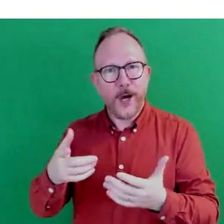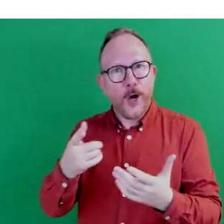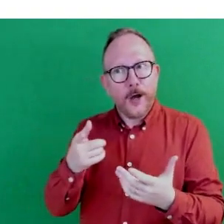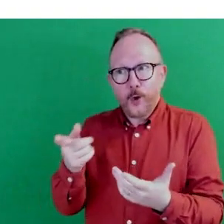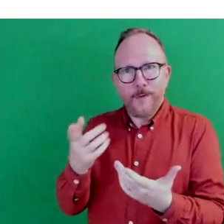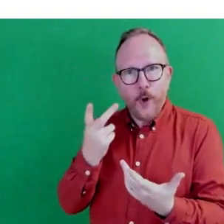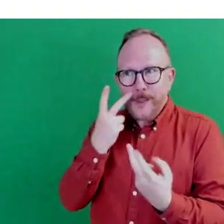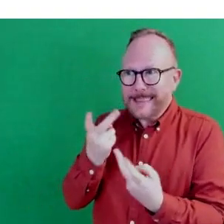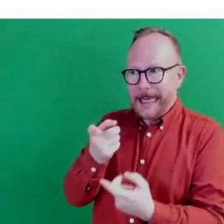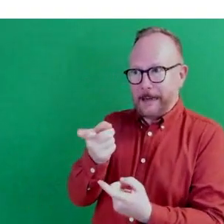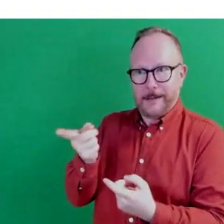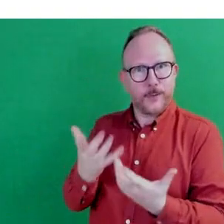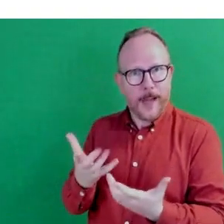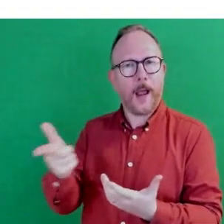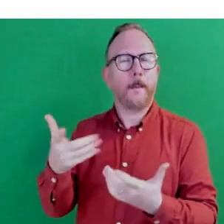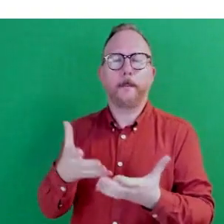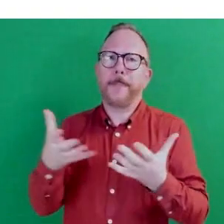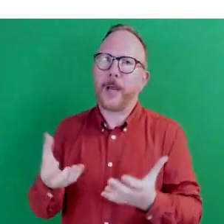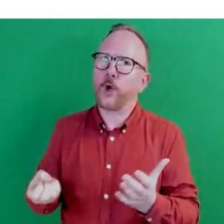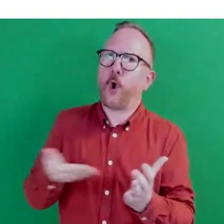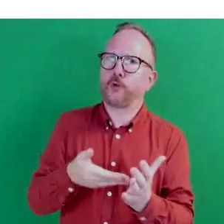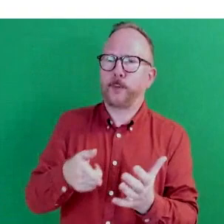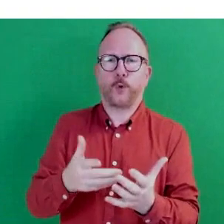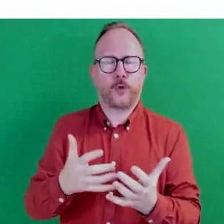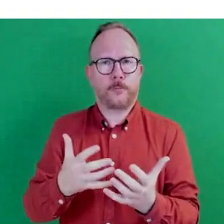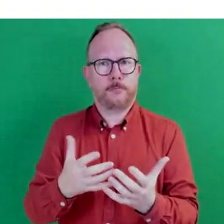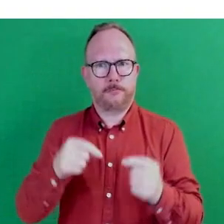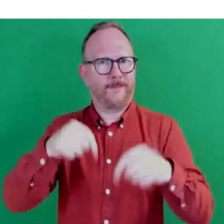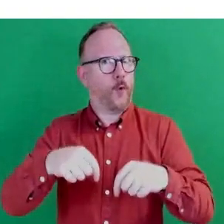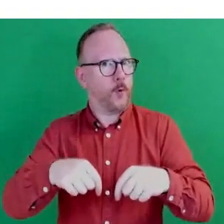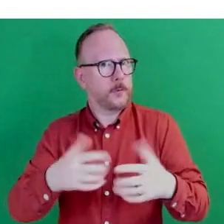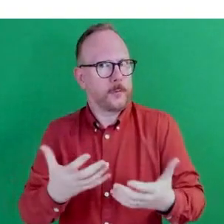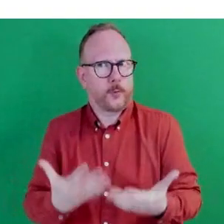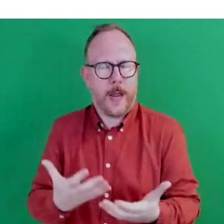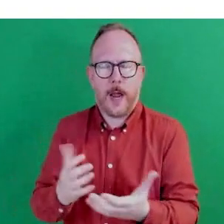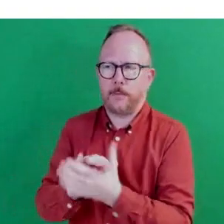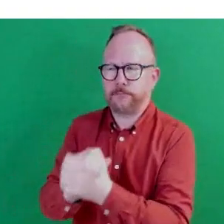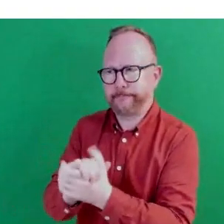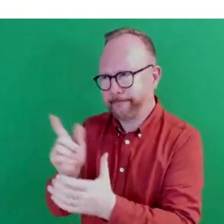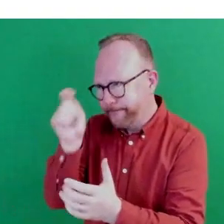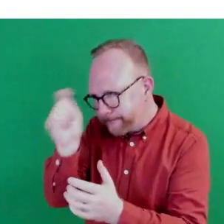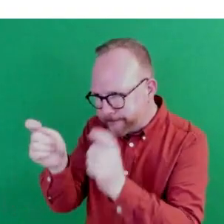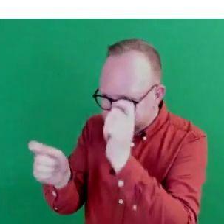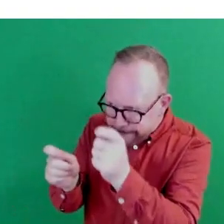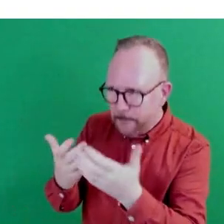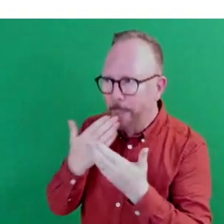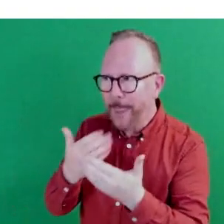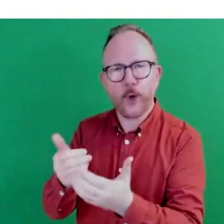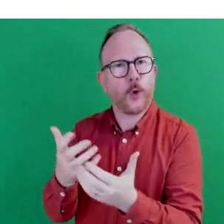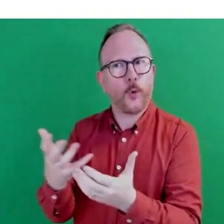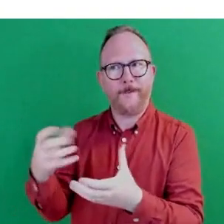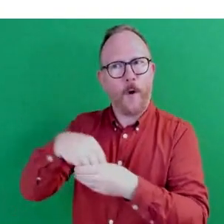their contribution to this session has been really critical, and we really value their input to the network.